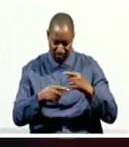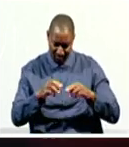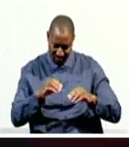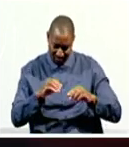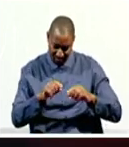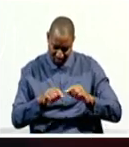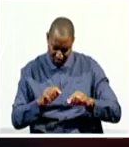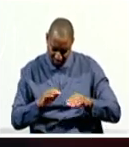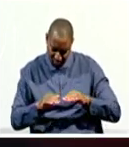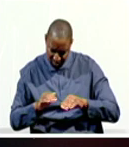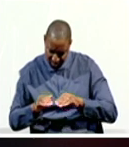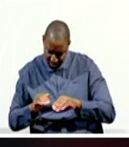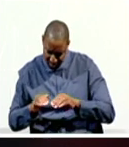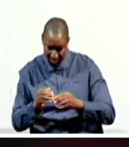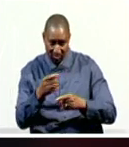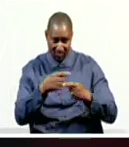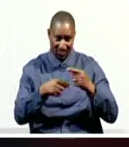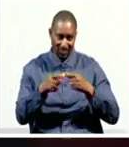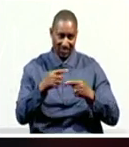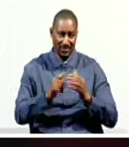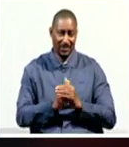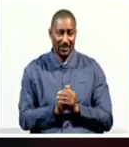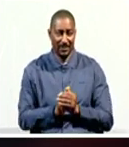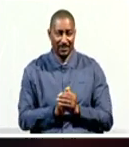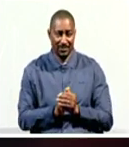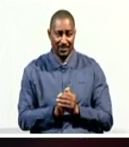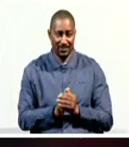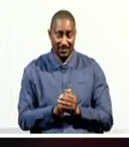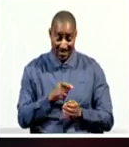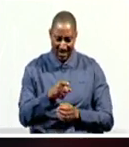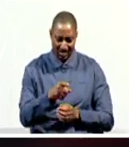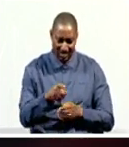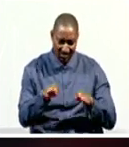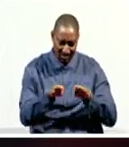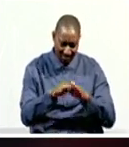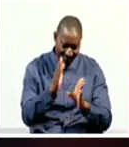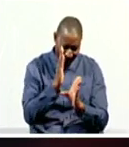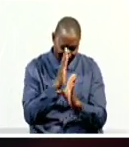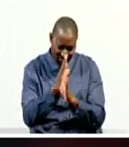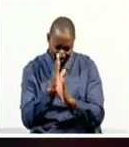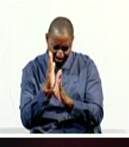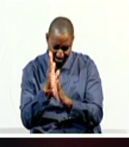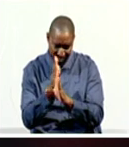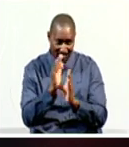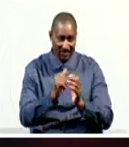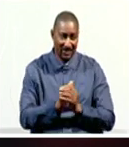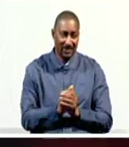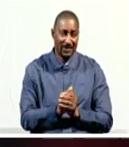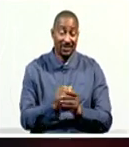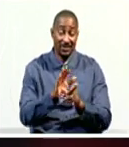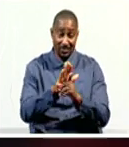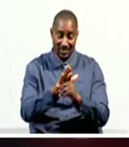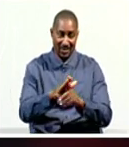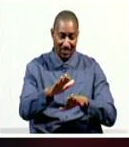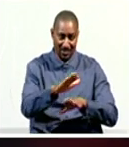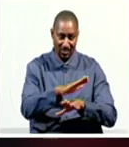And that is what happened with HPP 2. It was to really realign it to the current situations. Now, what are